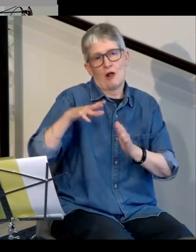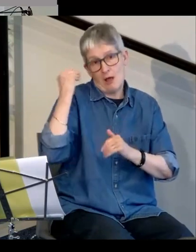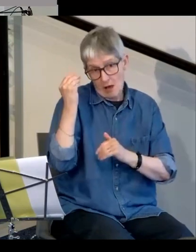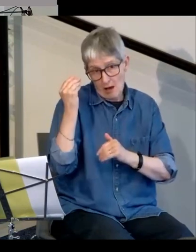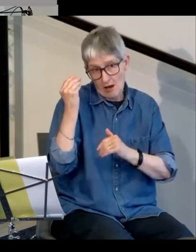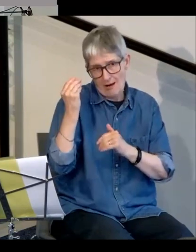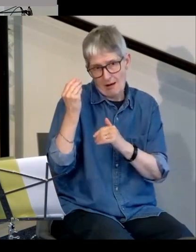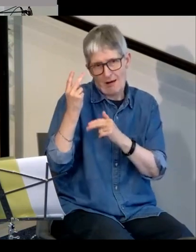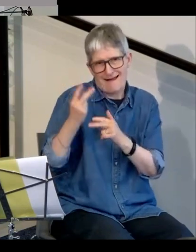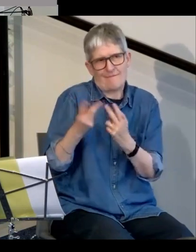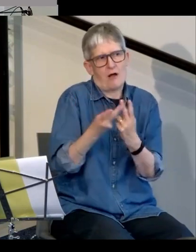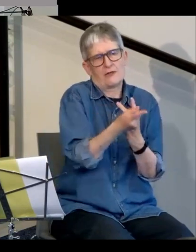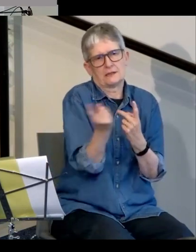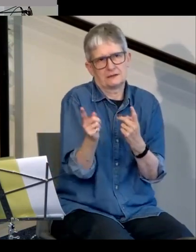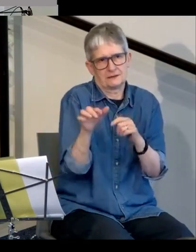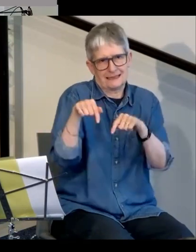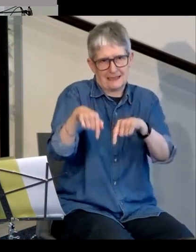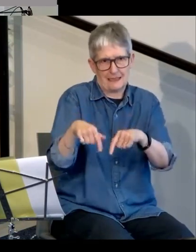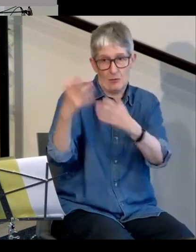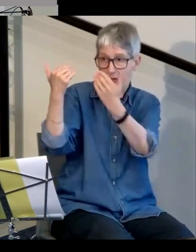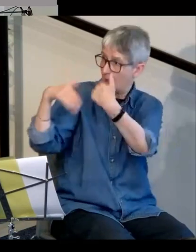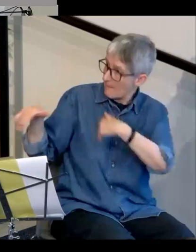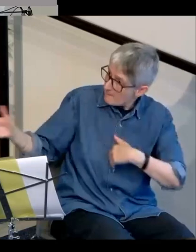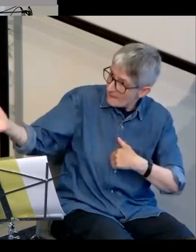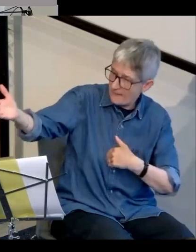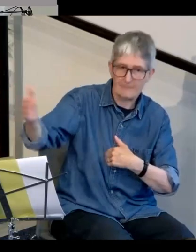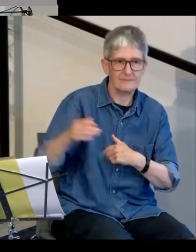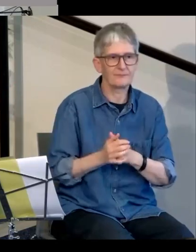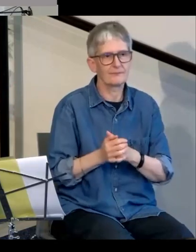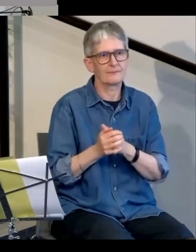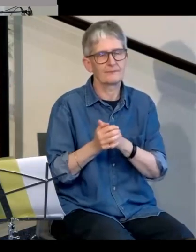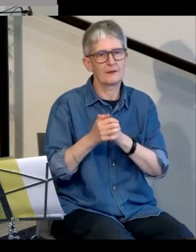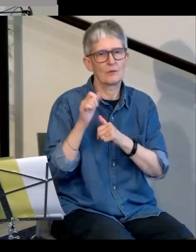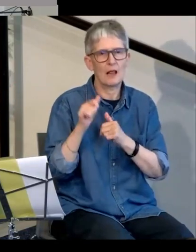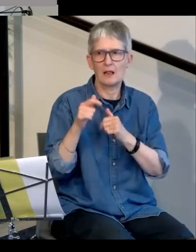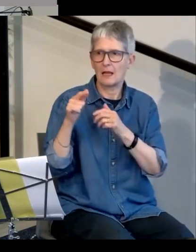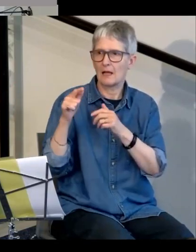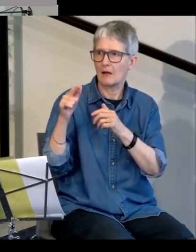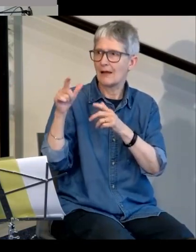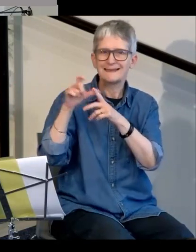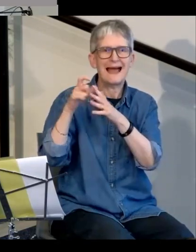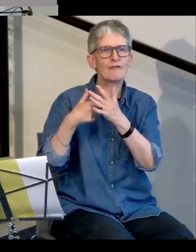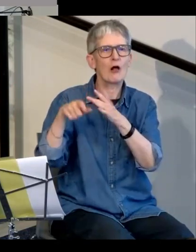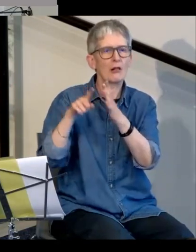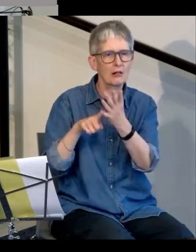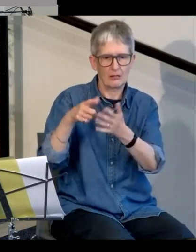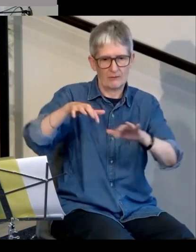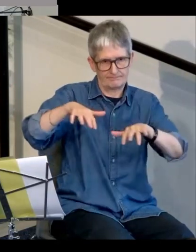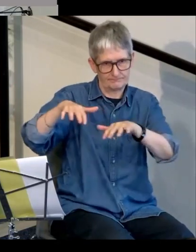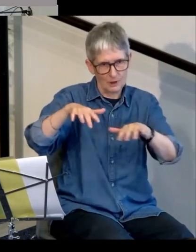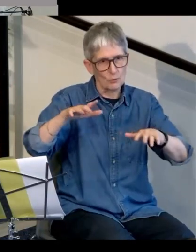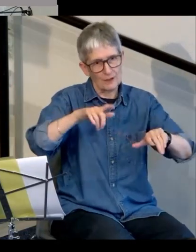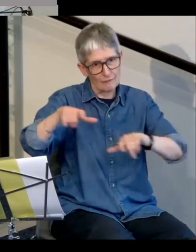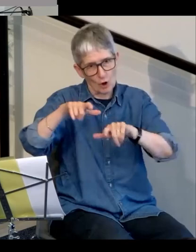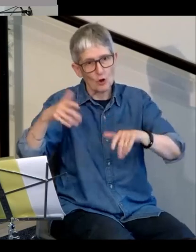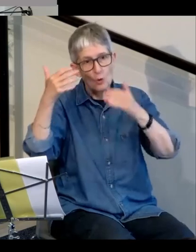want to care for others. And we welcome them in. And what we're going to do is Daryl will start playing. We'll continue to worship. And